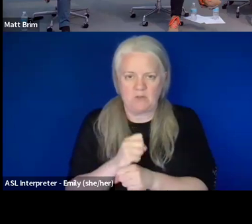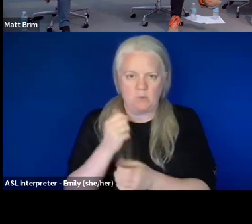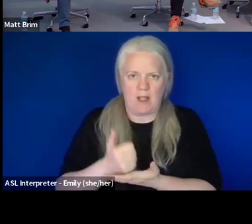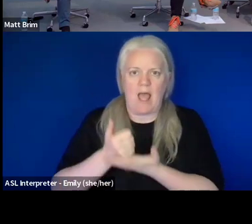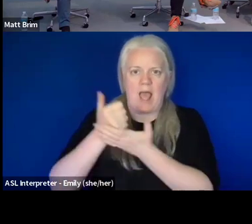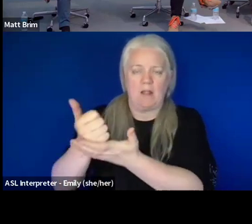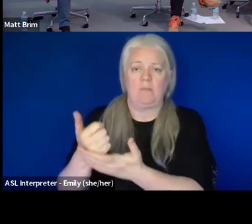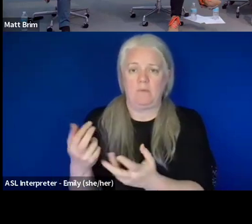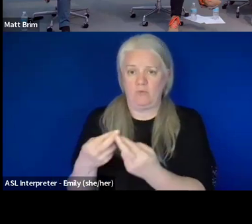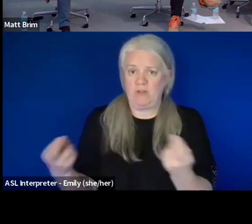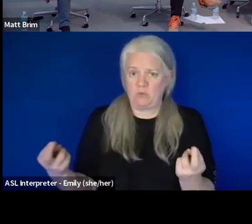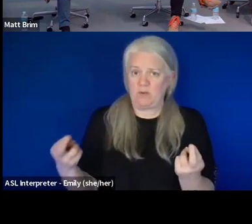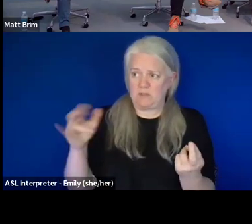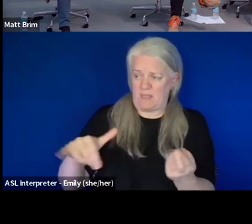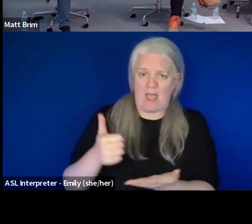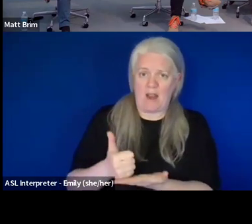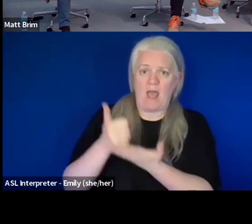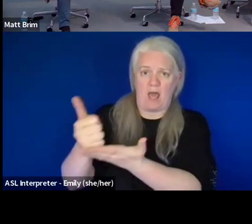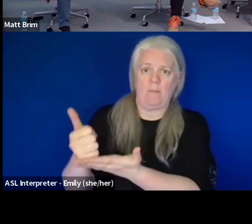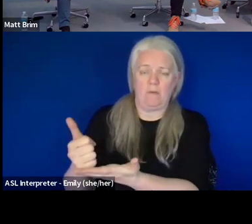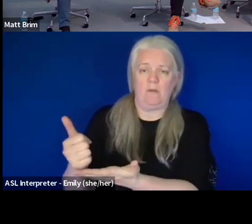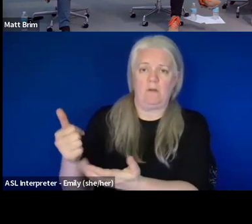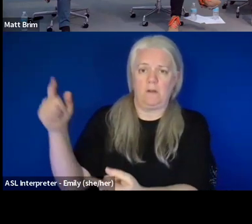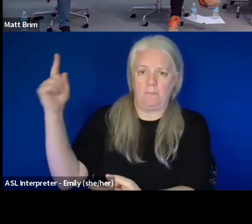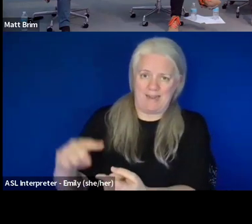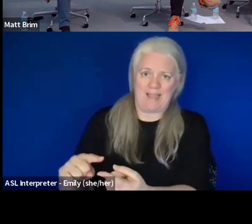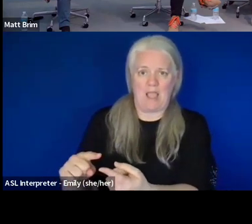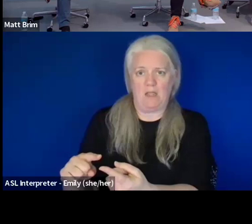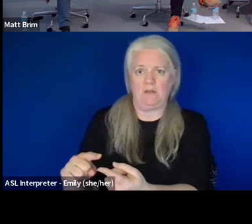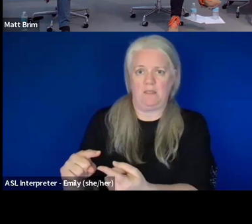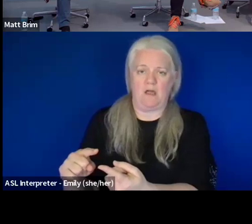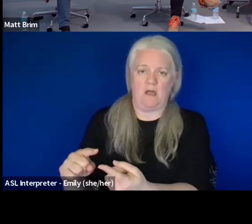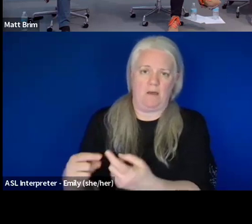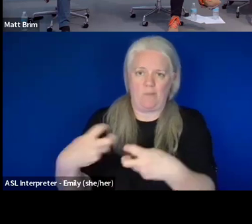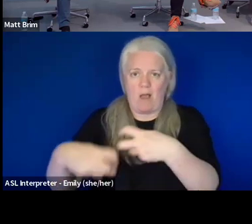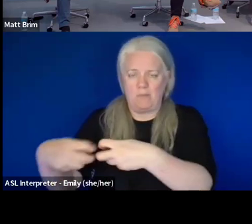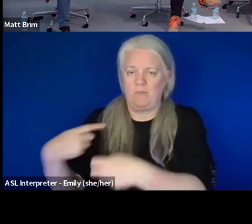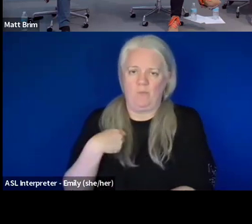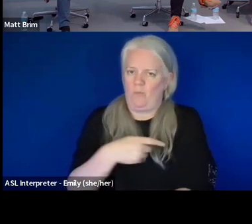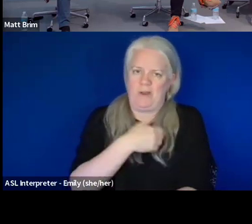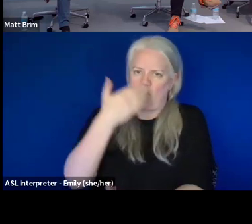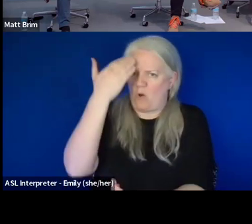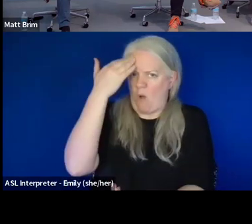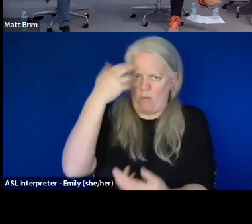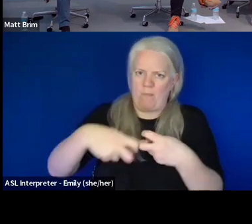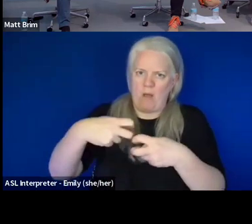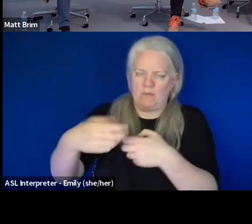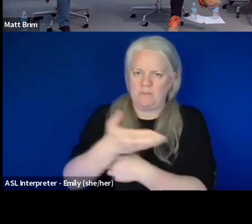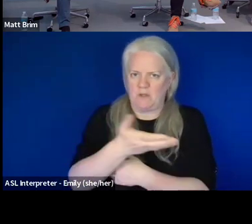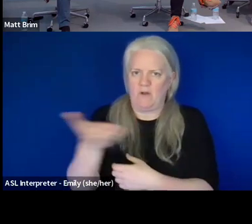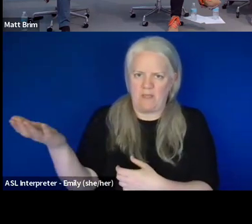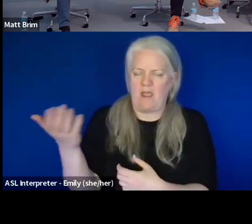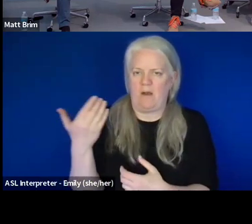of intervention that can help mitigate those gaps that we know that they exist, but we don't really